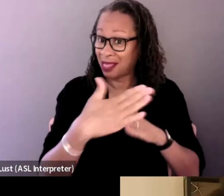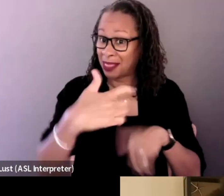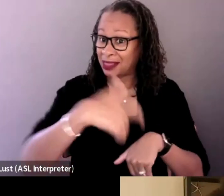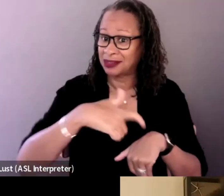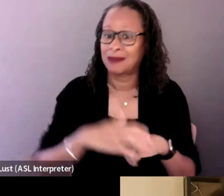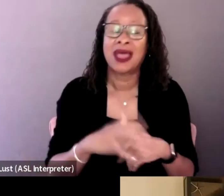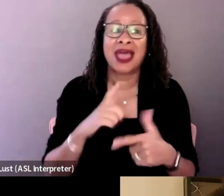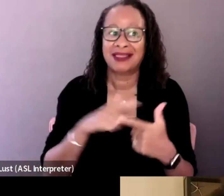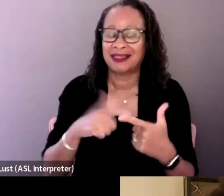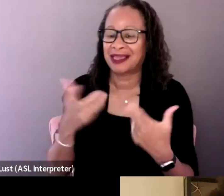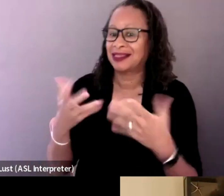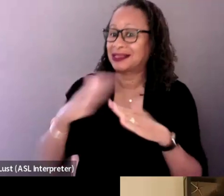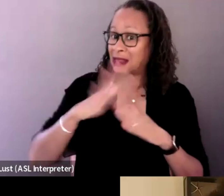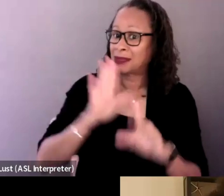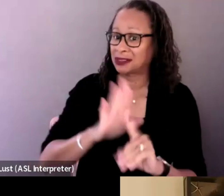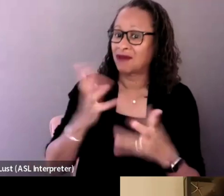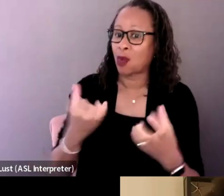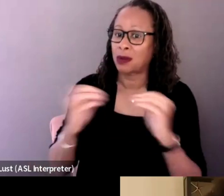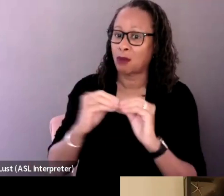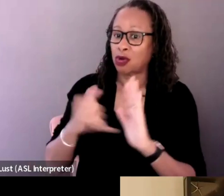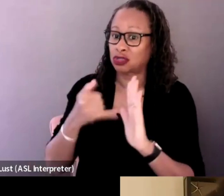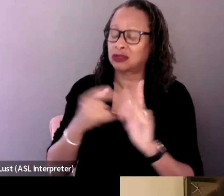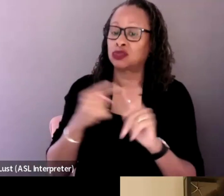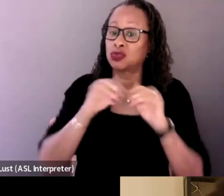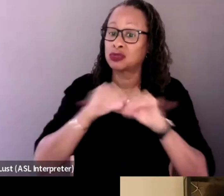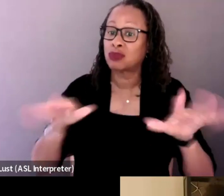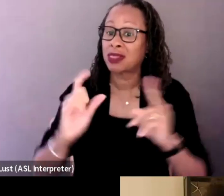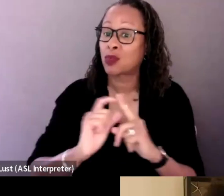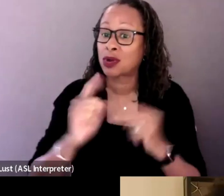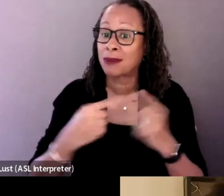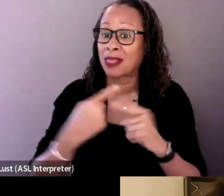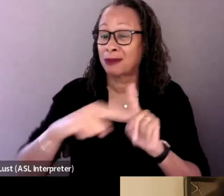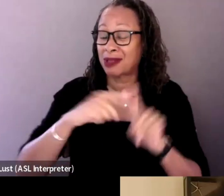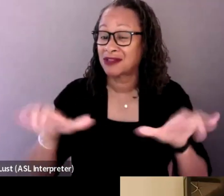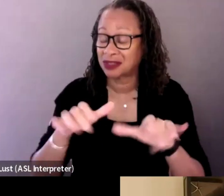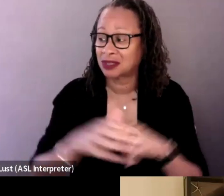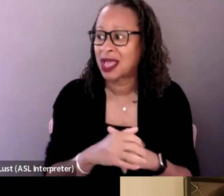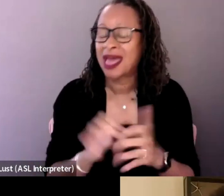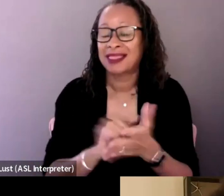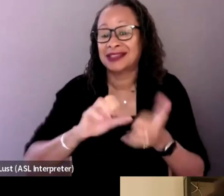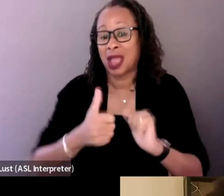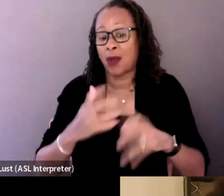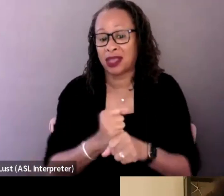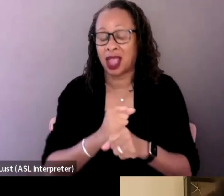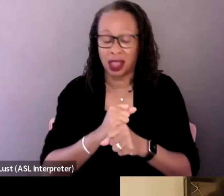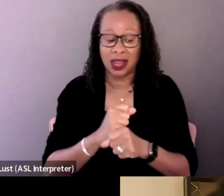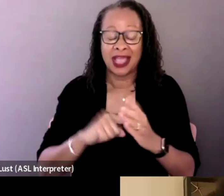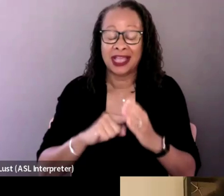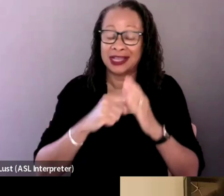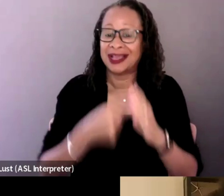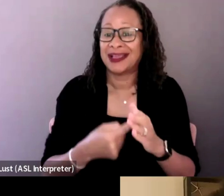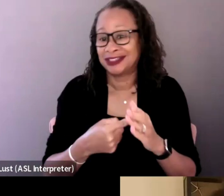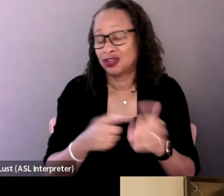seek journalism for more of validation for themselves. And this is how I got the initial access, but the story became completely